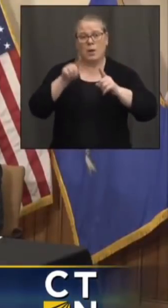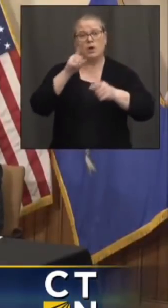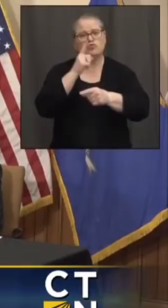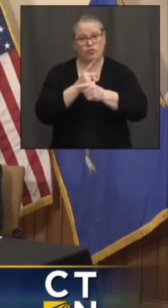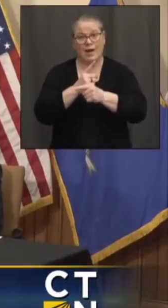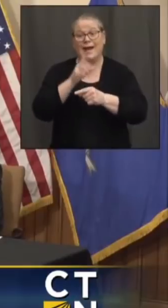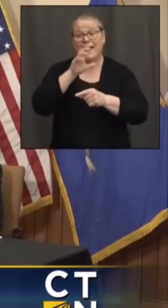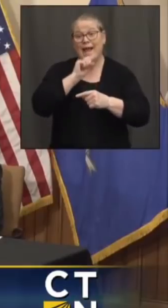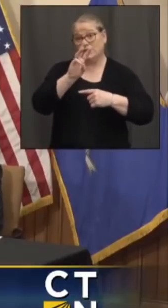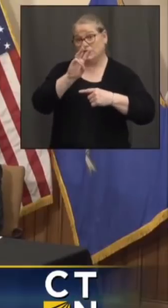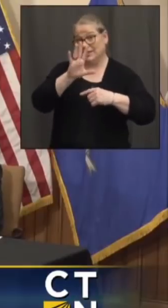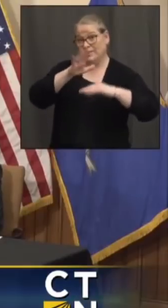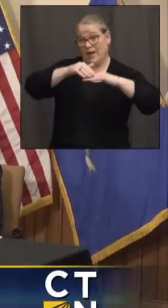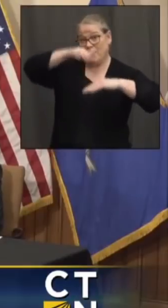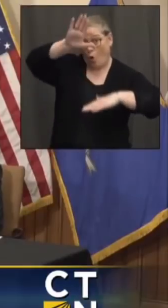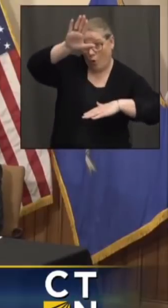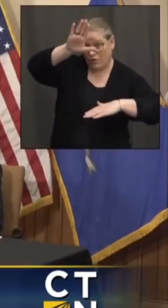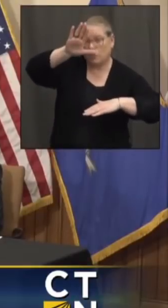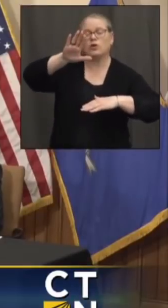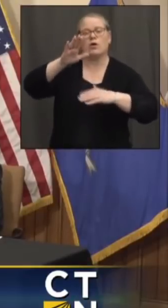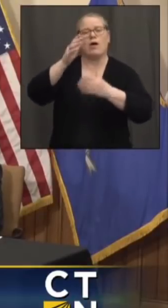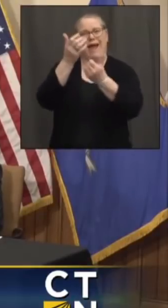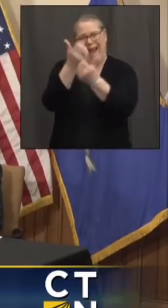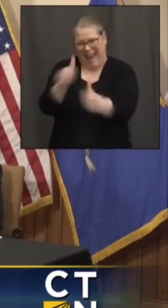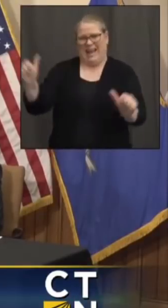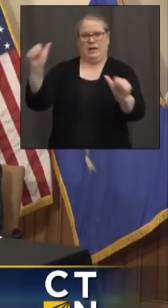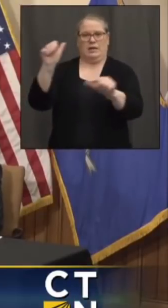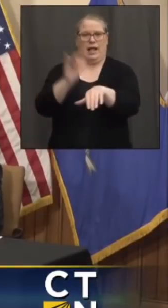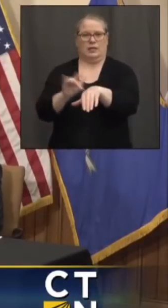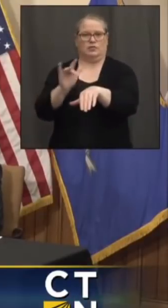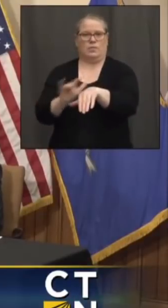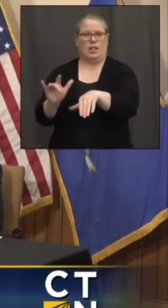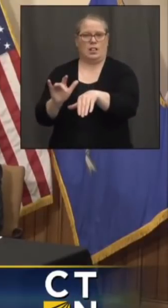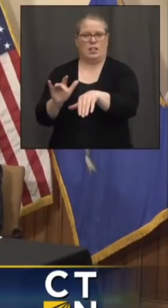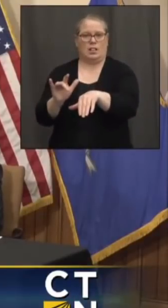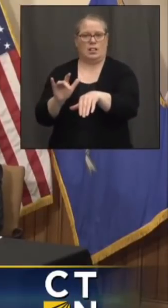additional 350,000 people are now eligible. Got it.